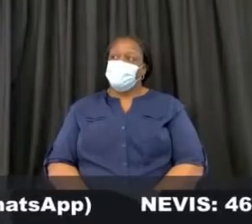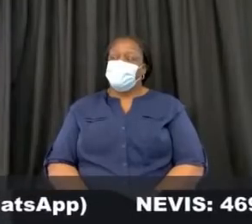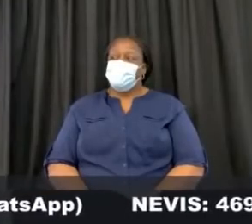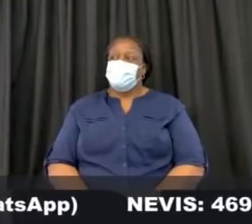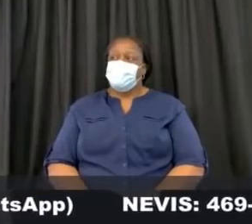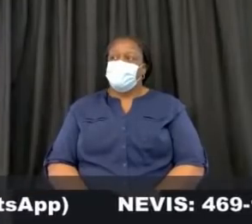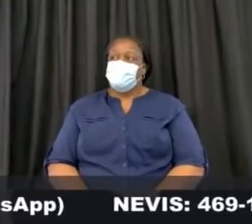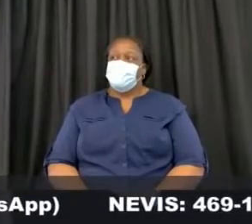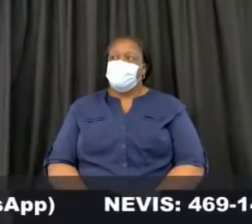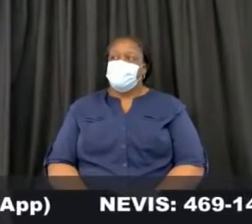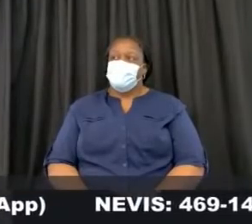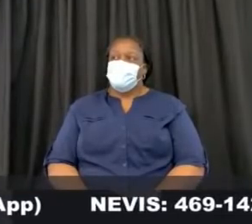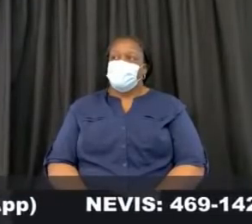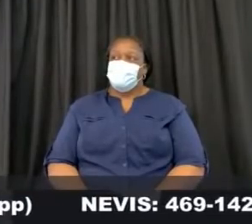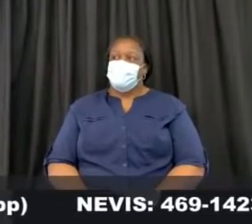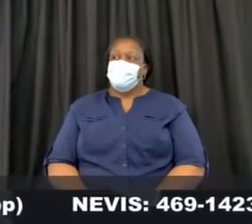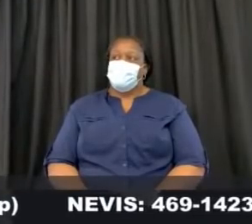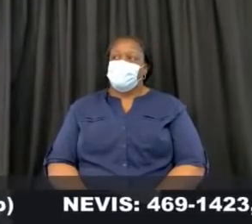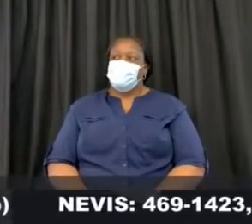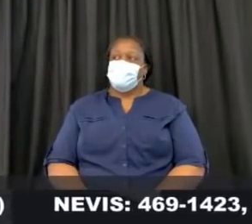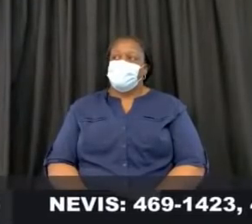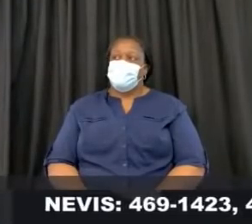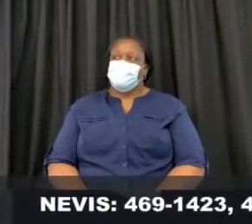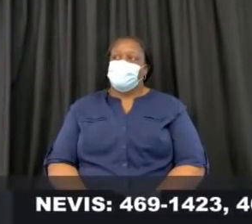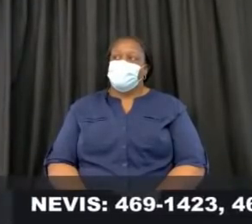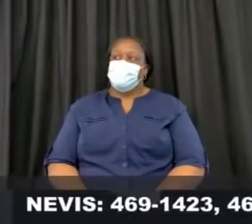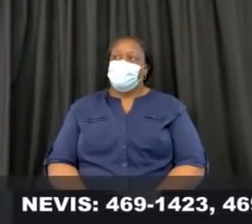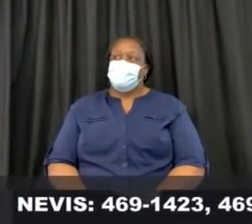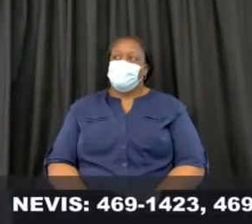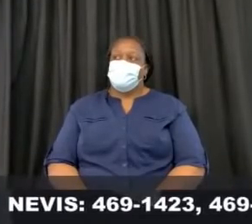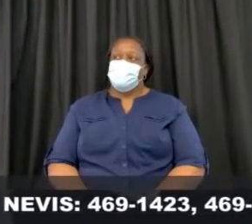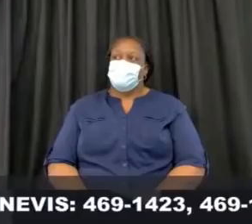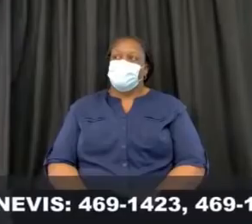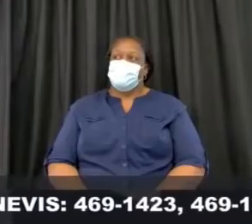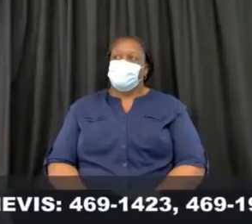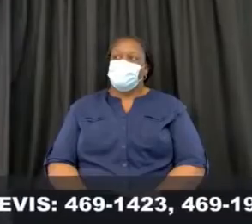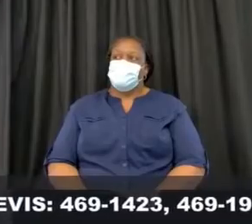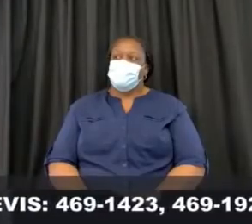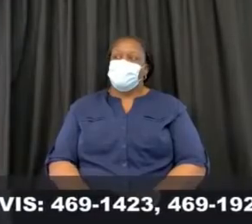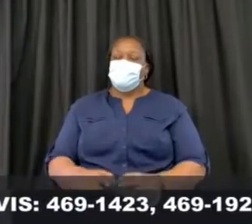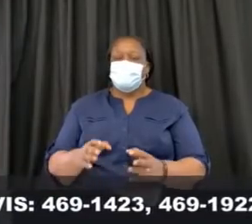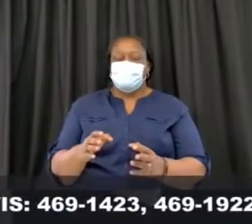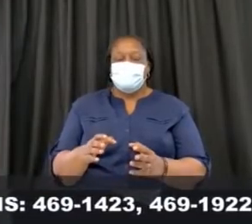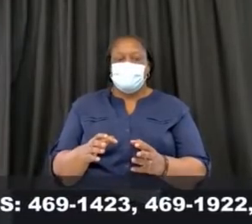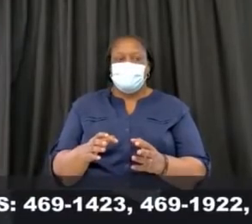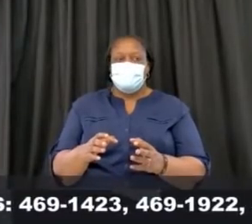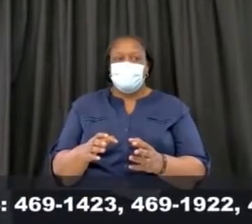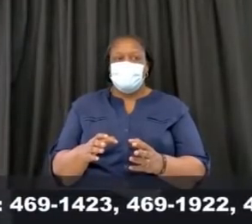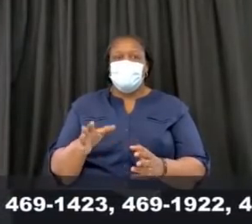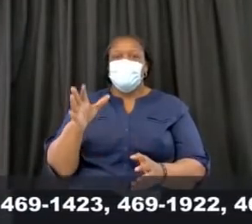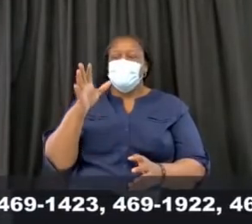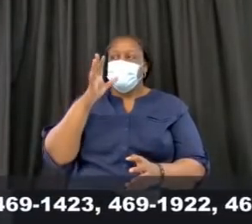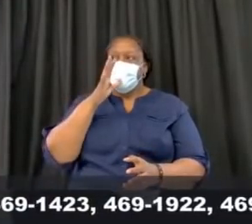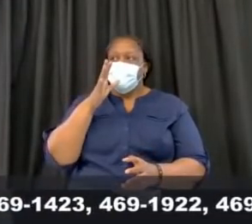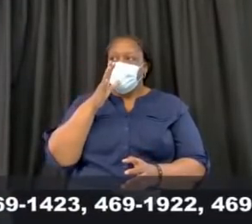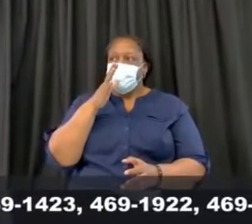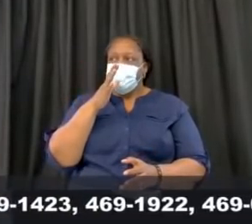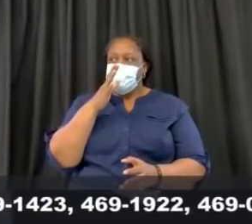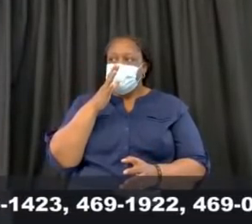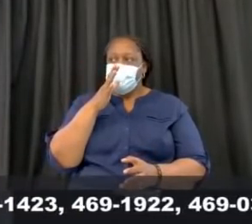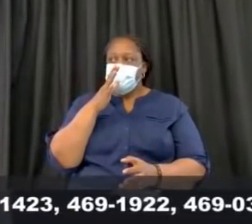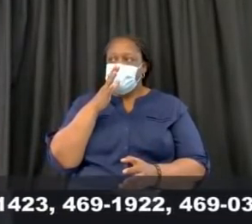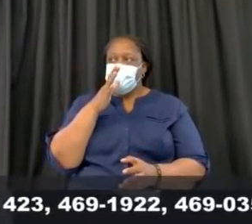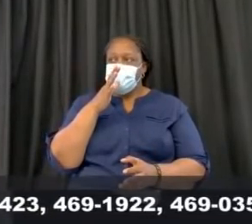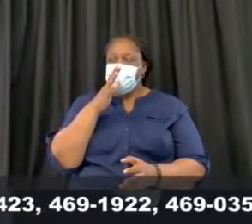Mothers who are employed at the industrial park leave home pretty early before their children